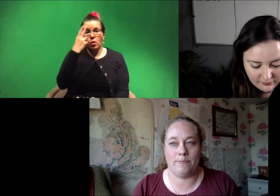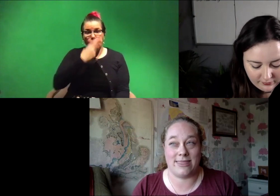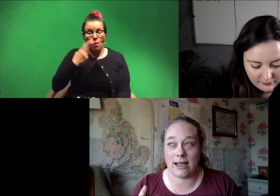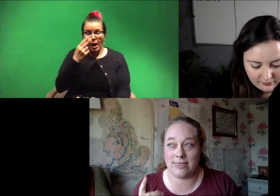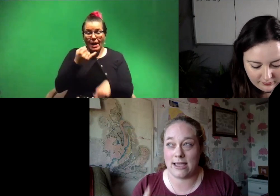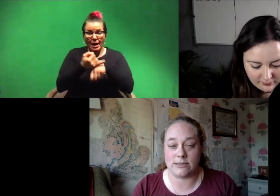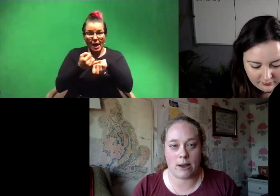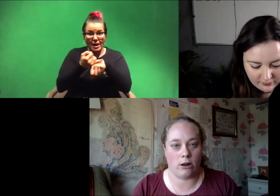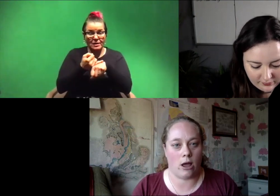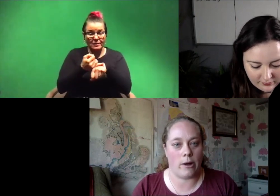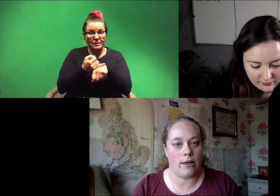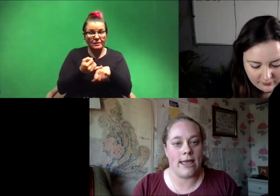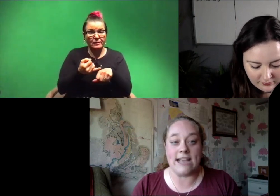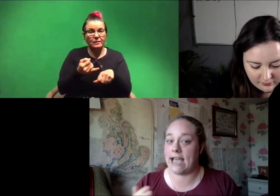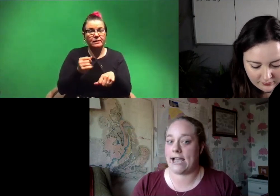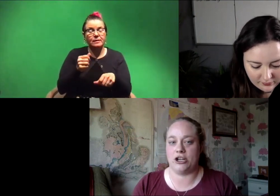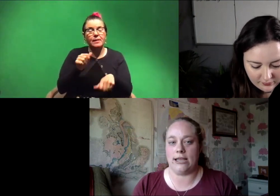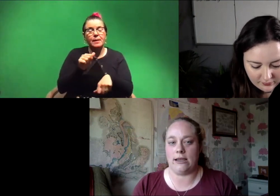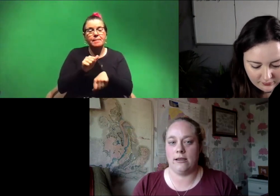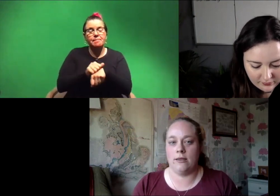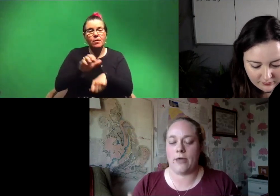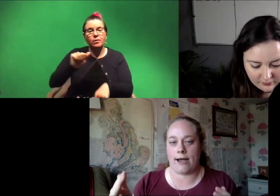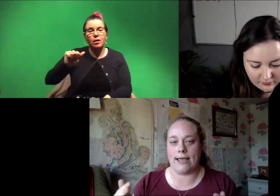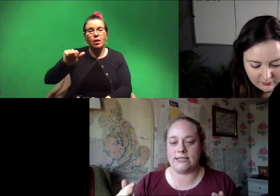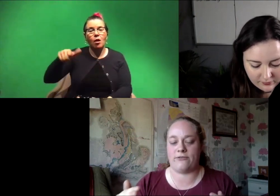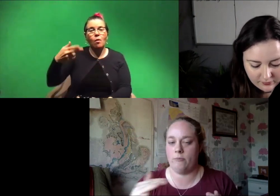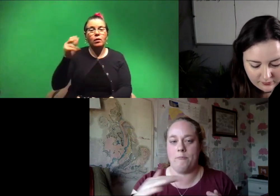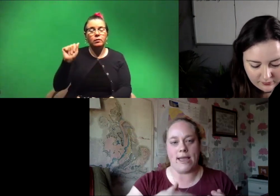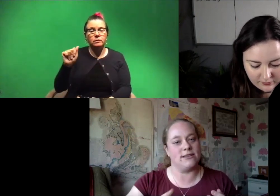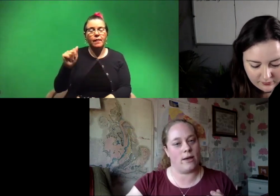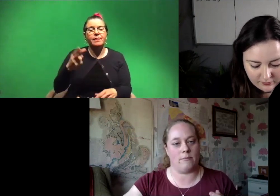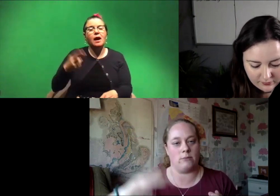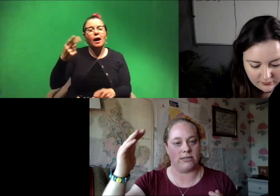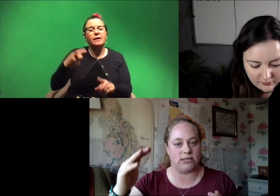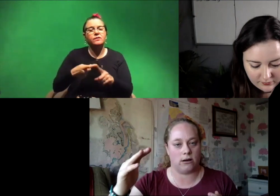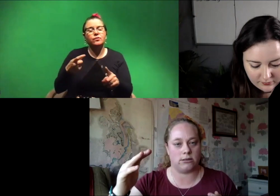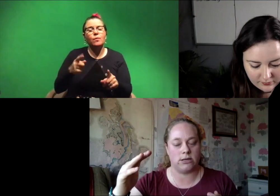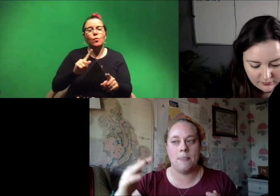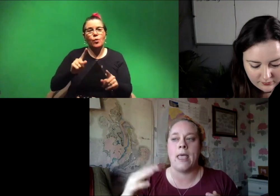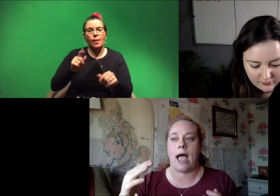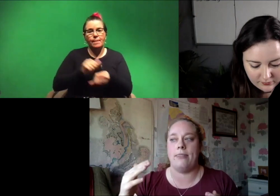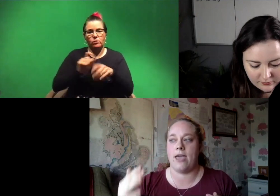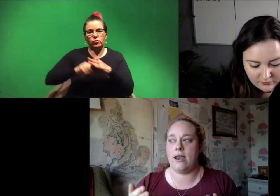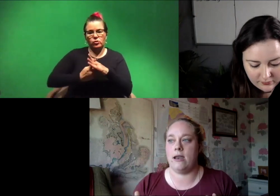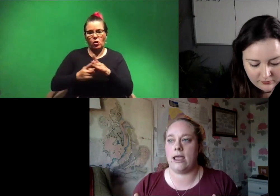I think it's Mauna Loa, is actually the highest from the base of where the mountain starts.